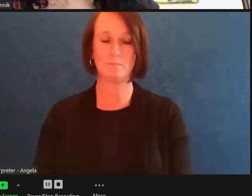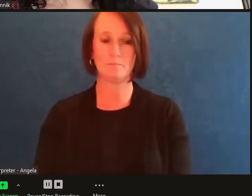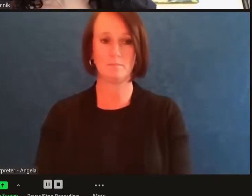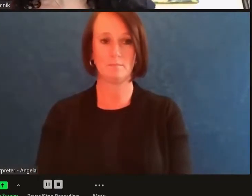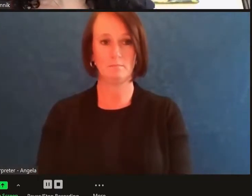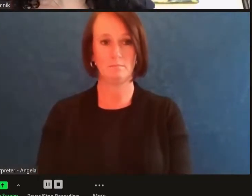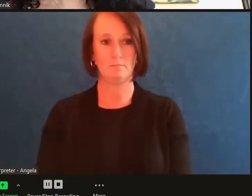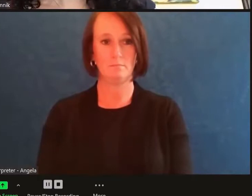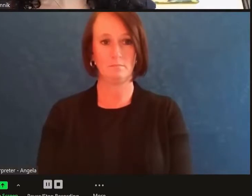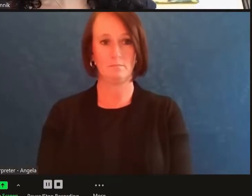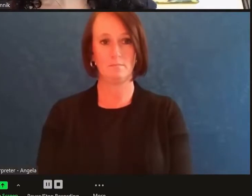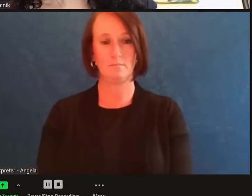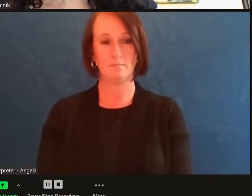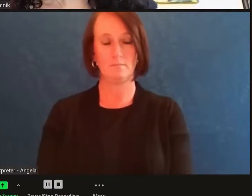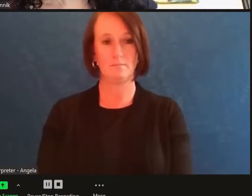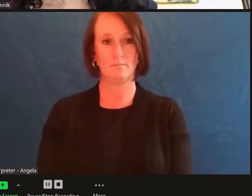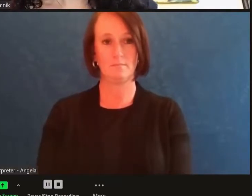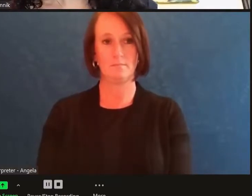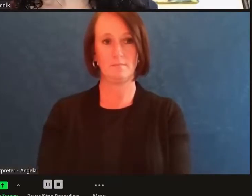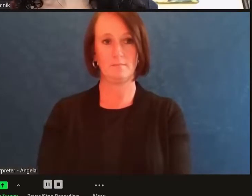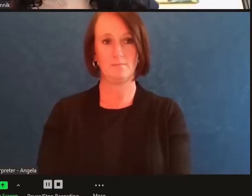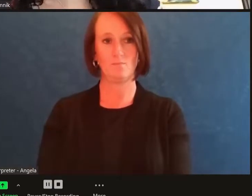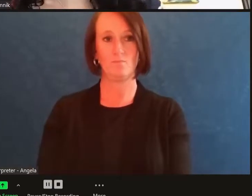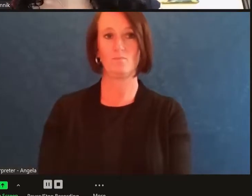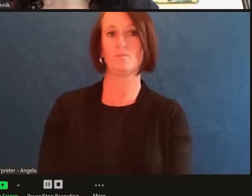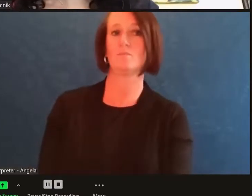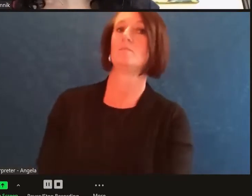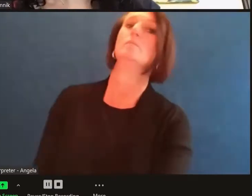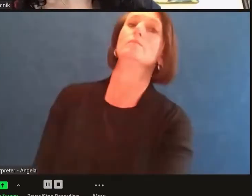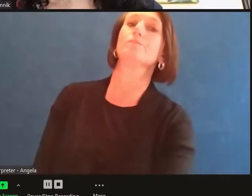Thank you. Spoken like a Kenyan. Yeah.